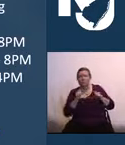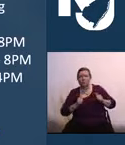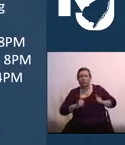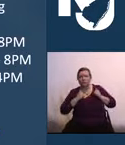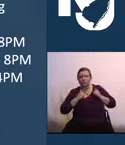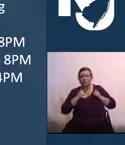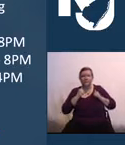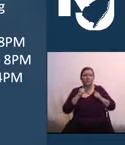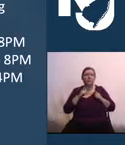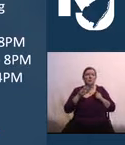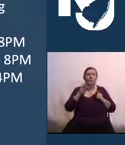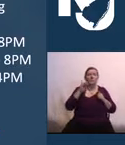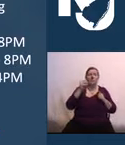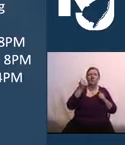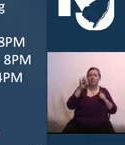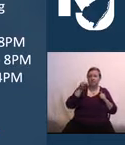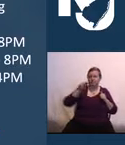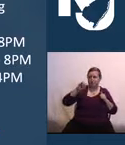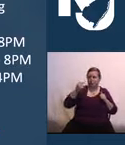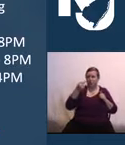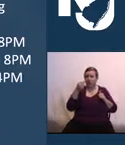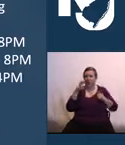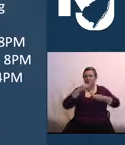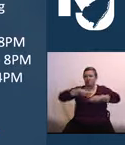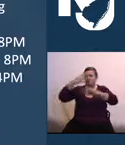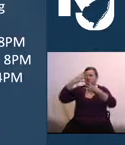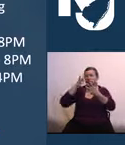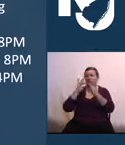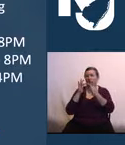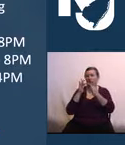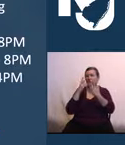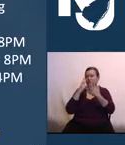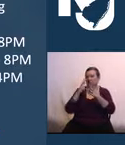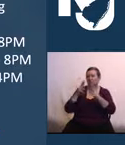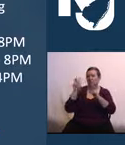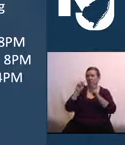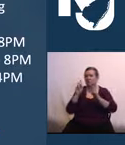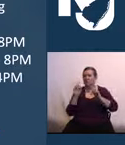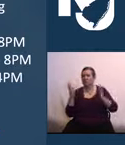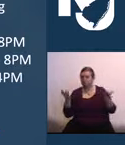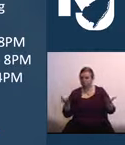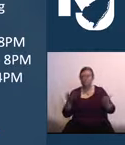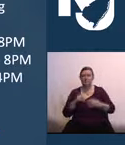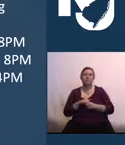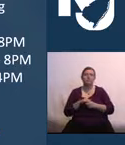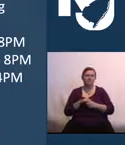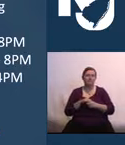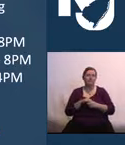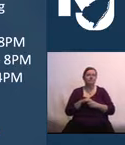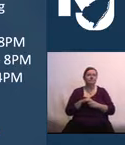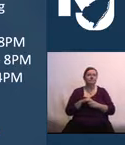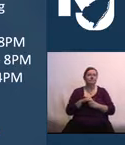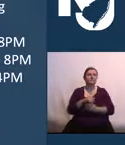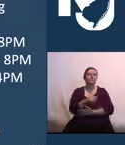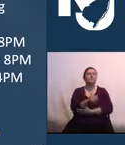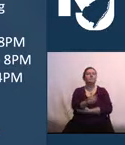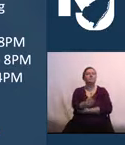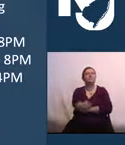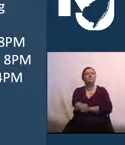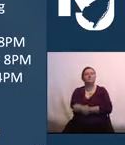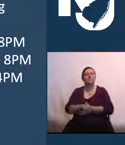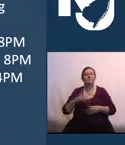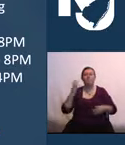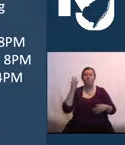covid19.nj.gov and clicking the link for vaccine info at the top of the page. And here is why you want to go out and